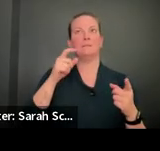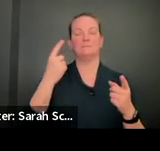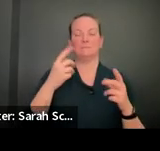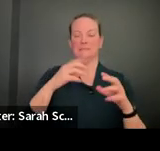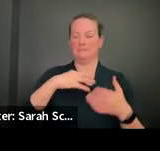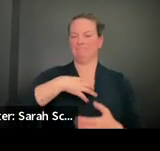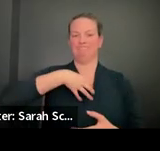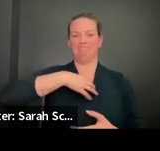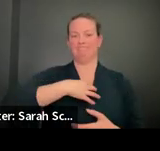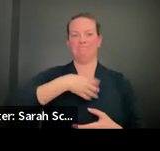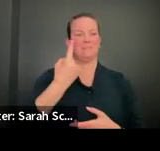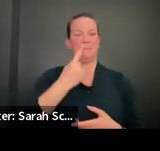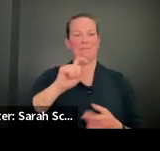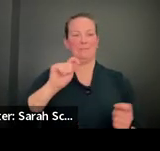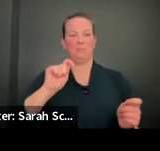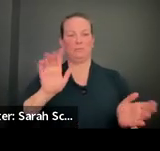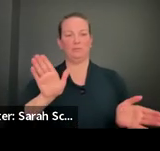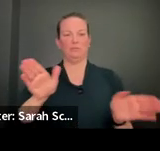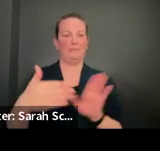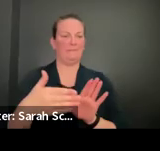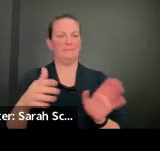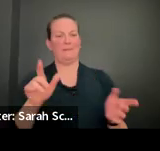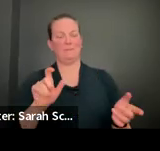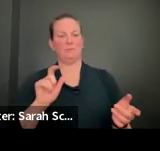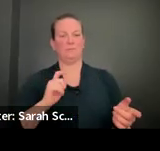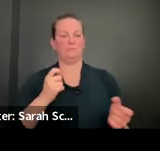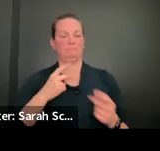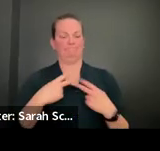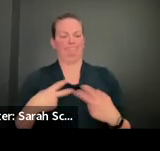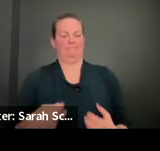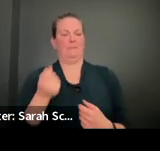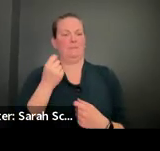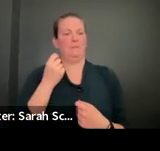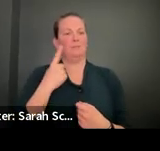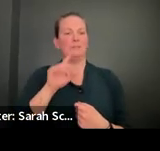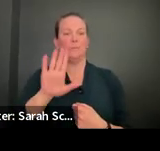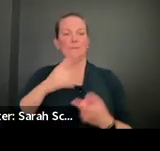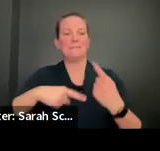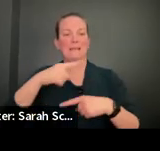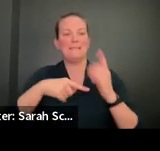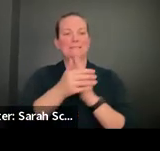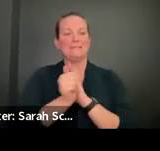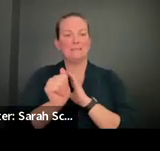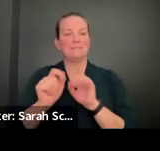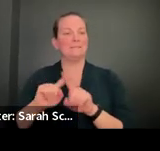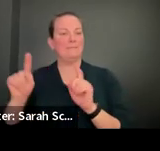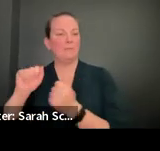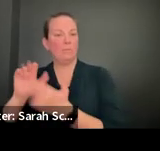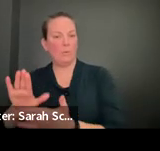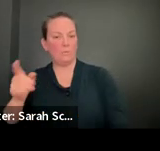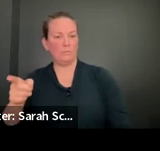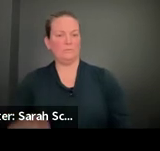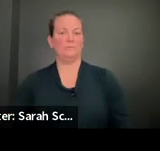have to understand and explore your own signing skills in a completely different